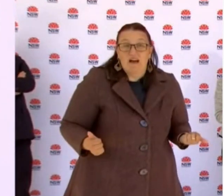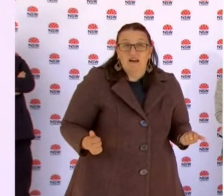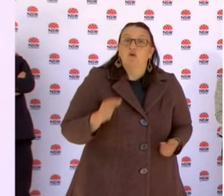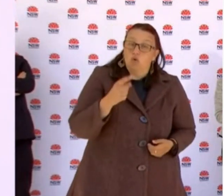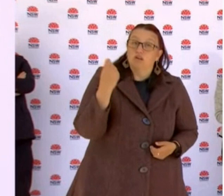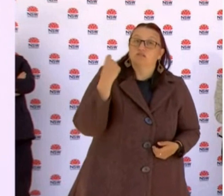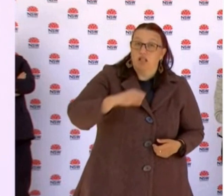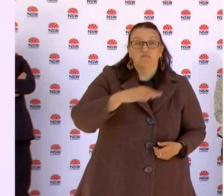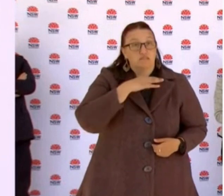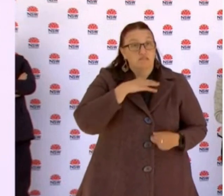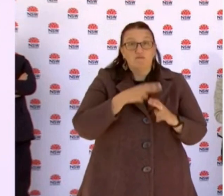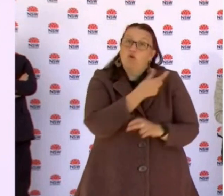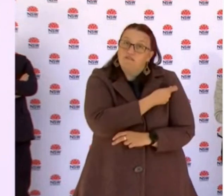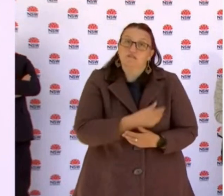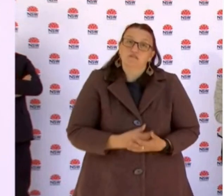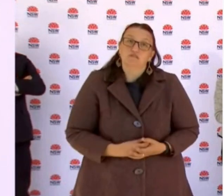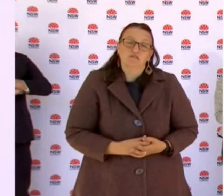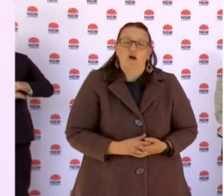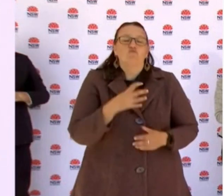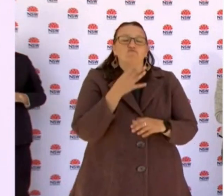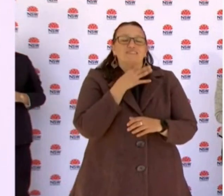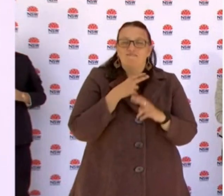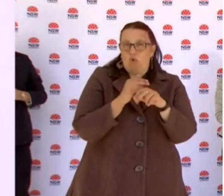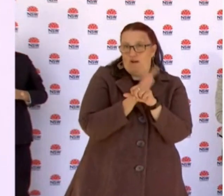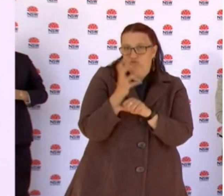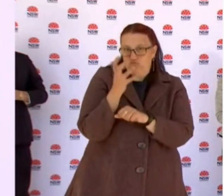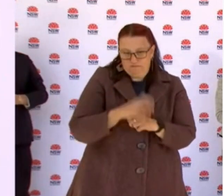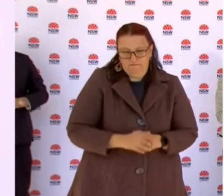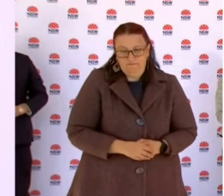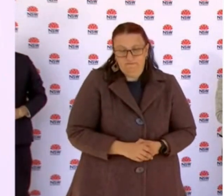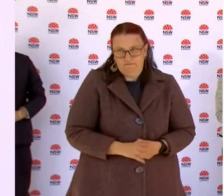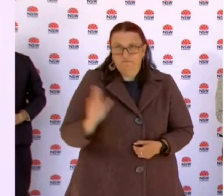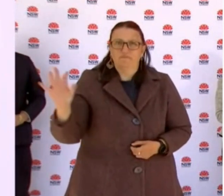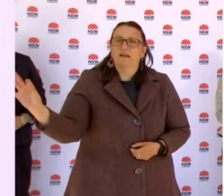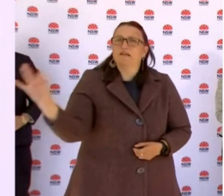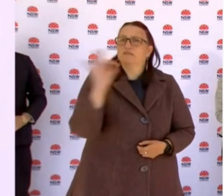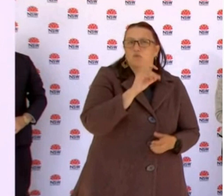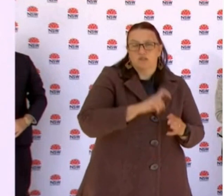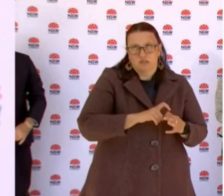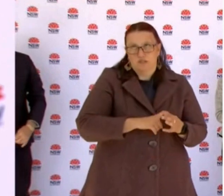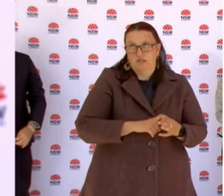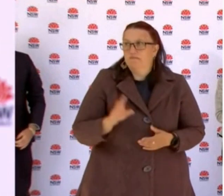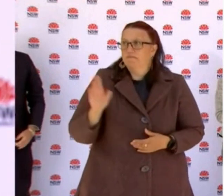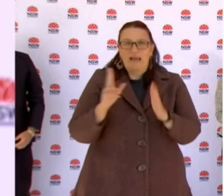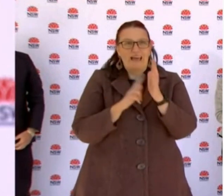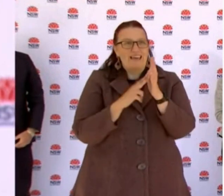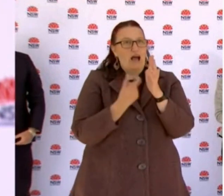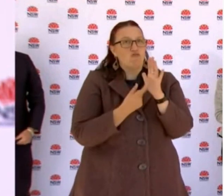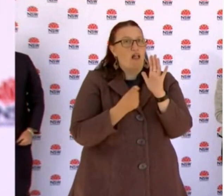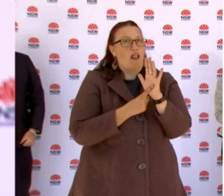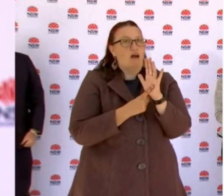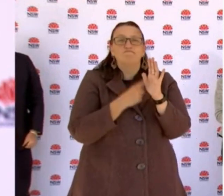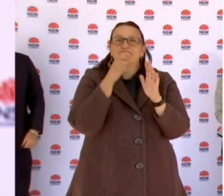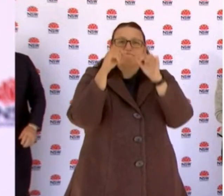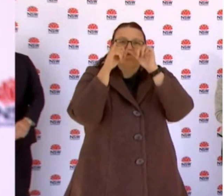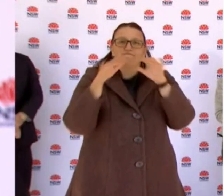COVID safety rules, we'll be okay. And that's why it's important for everybody to do the right thing. Liz? Yep. Disappointed are you in the NRL Dragons